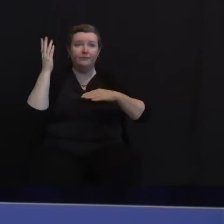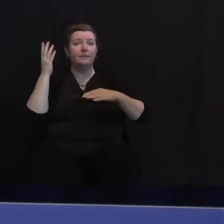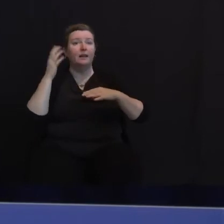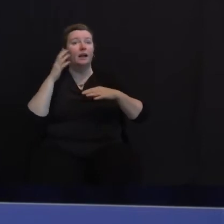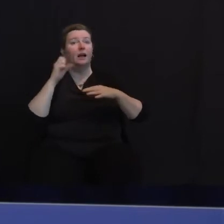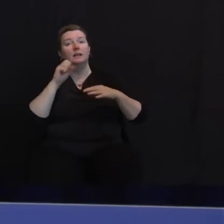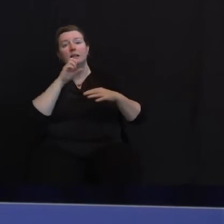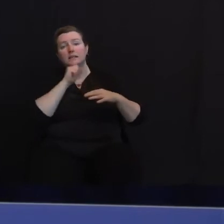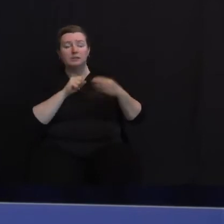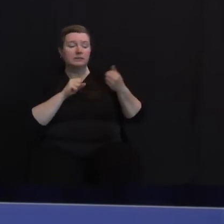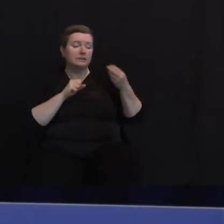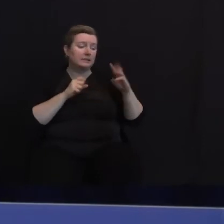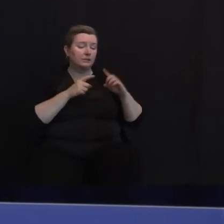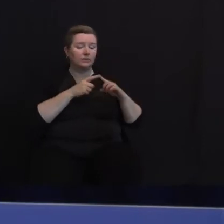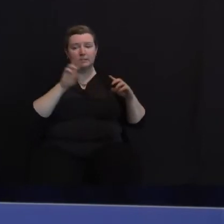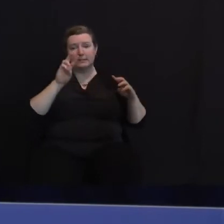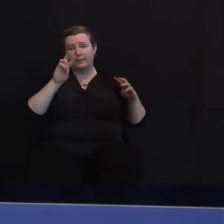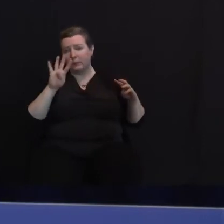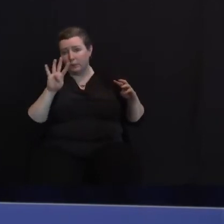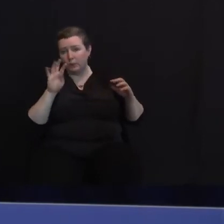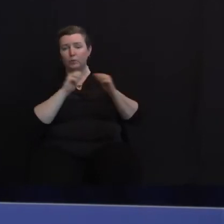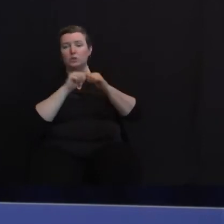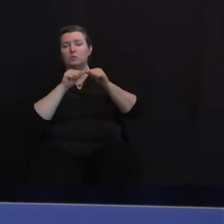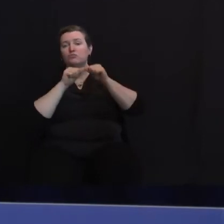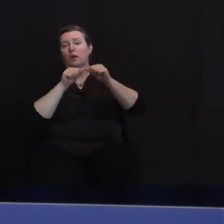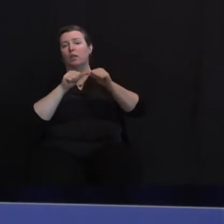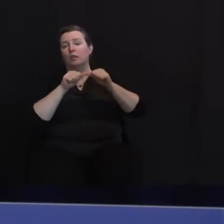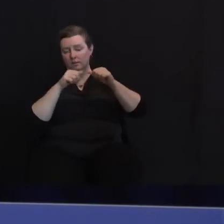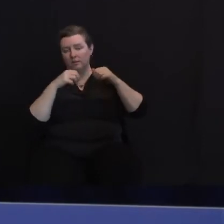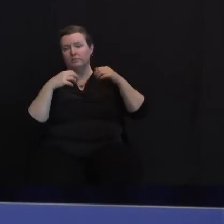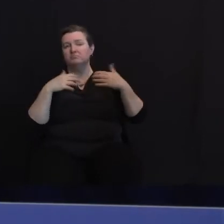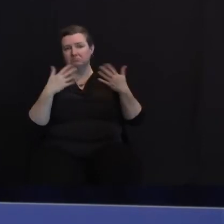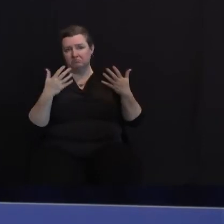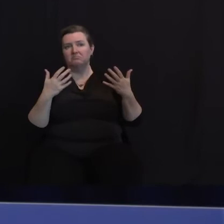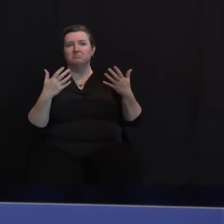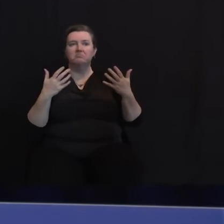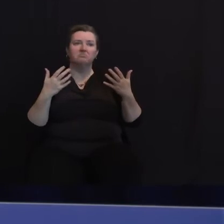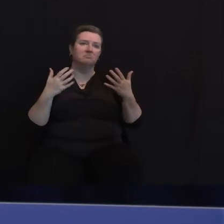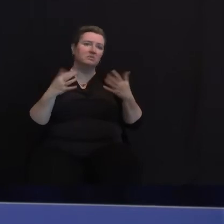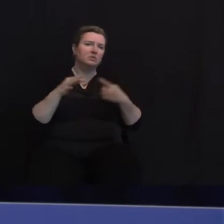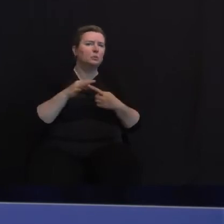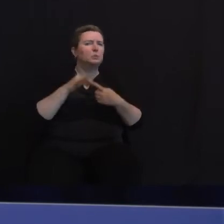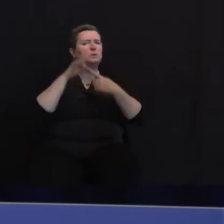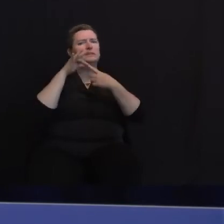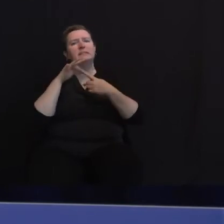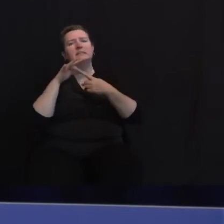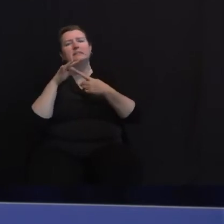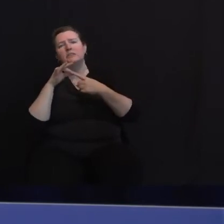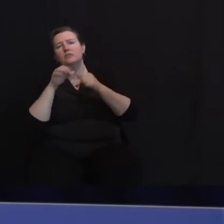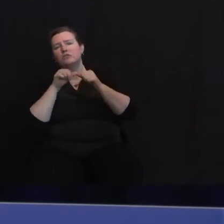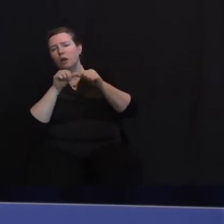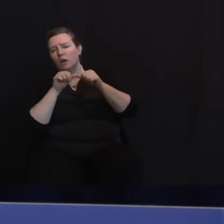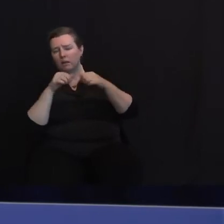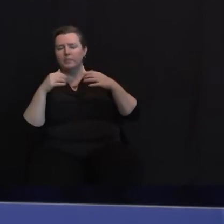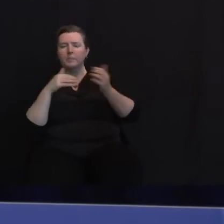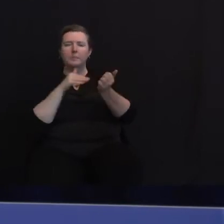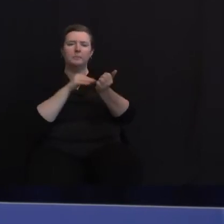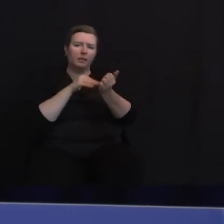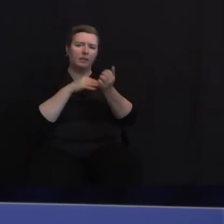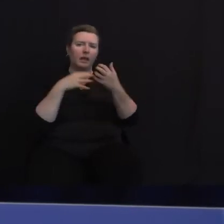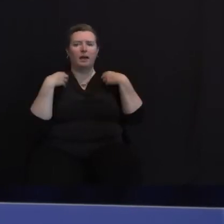the ages of 16 and 64 years of age with certain chronic medical conditions are eligible